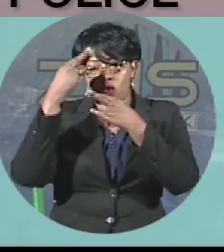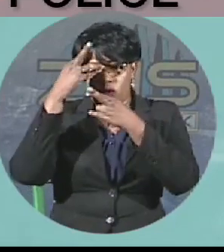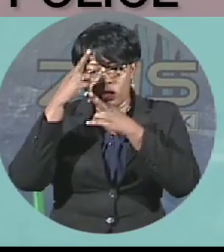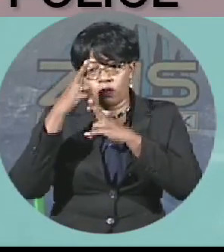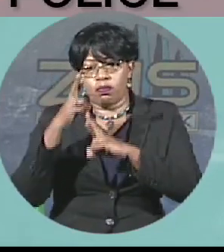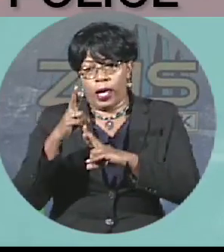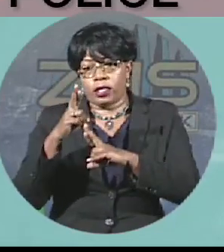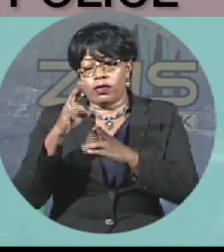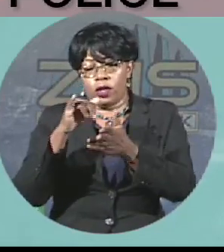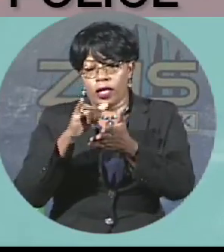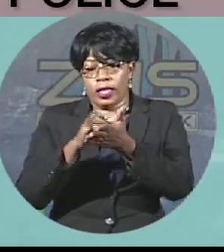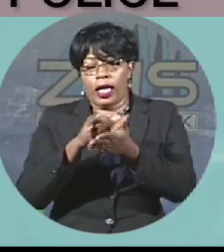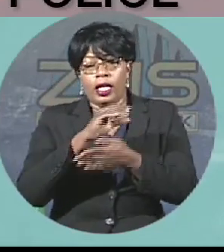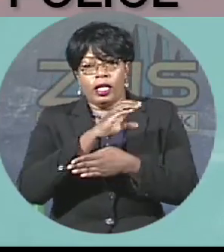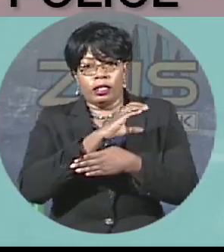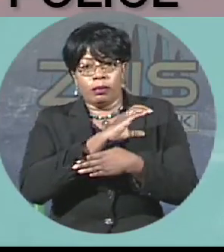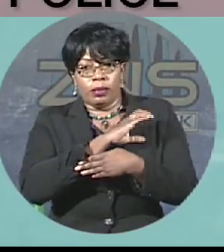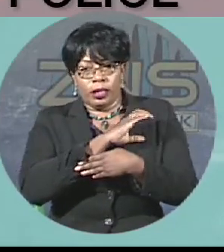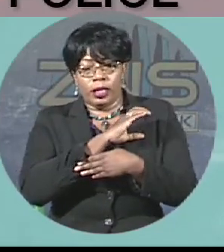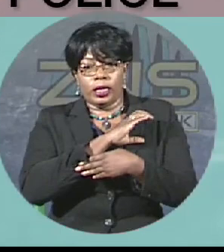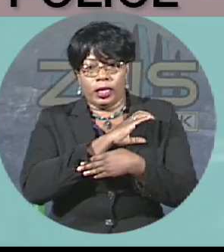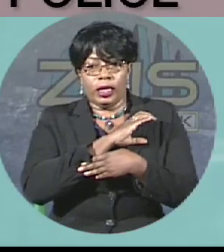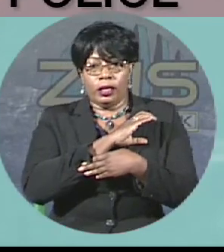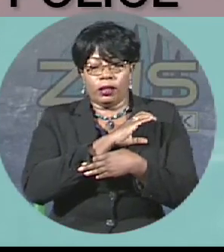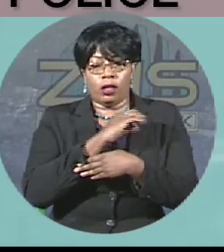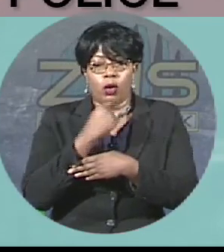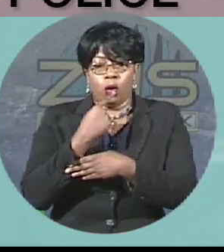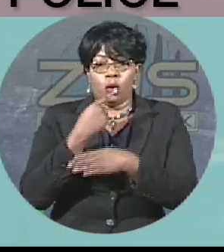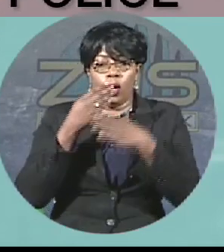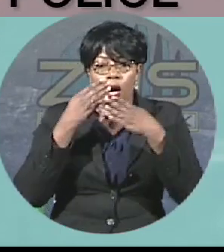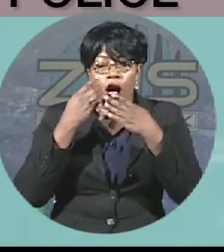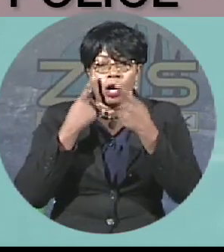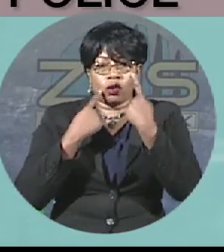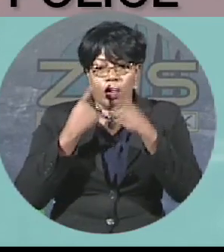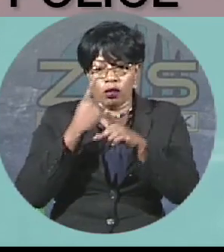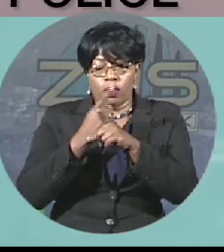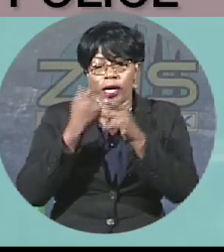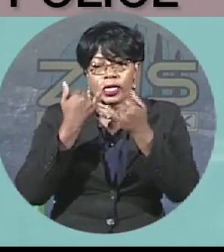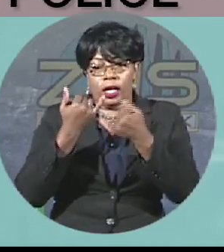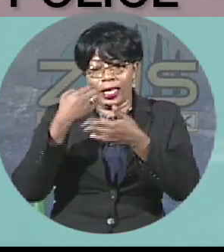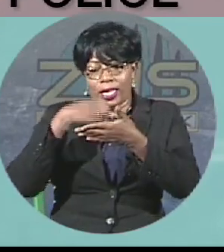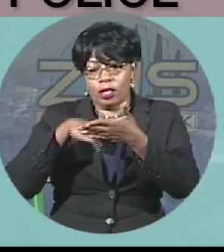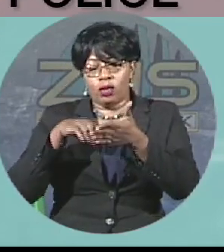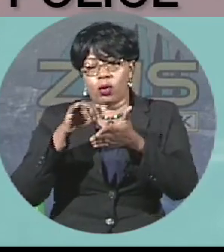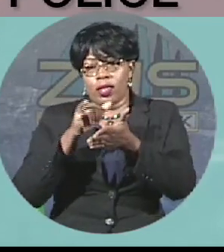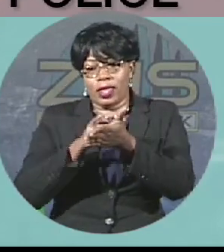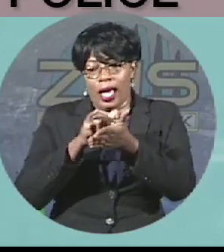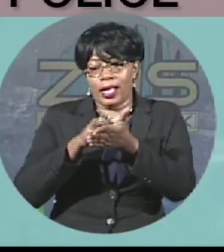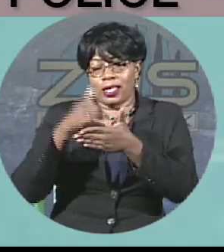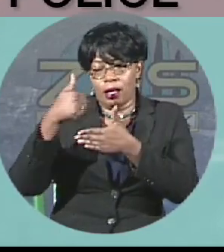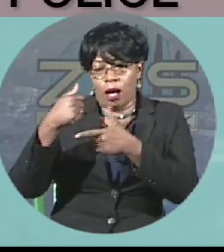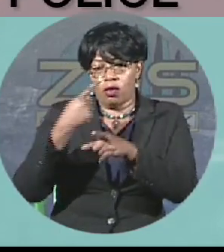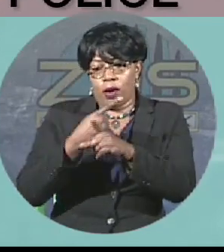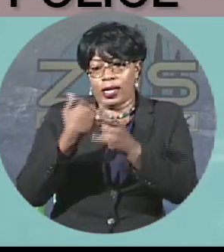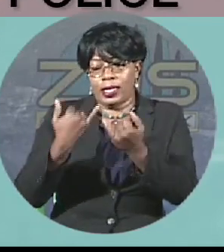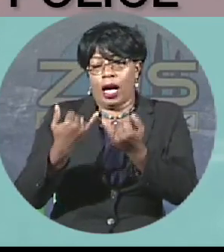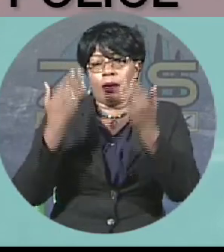the officer and his loved one who are grieving at this time. We don't want to get into that side of the investigation. I think the